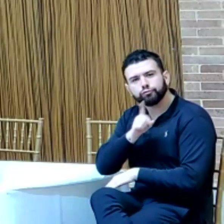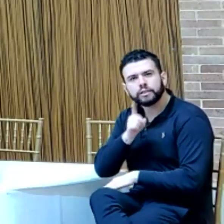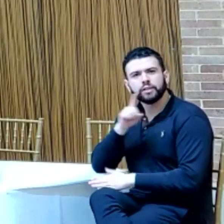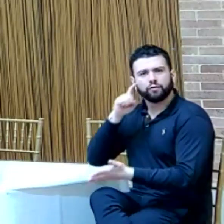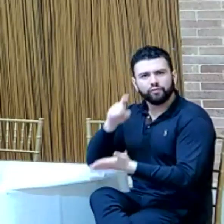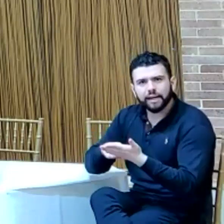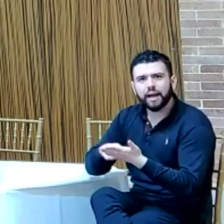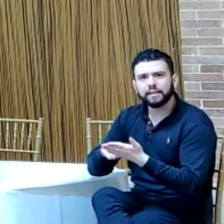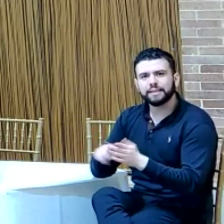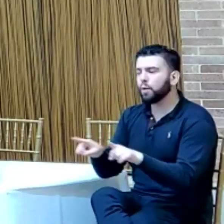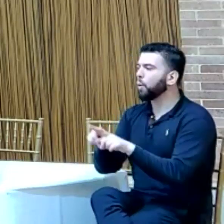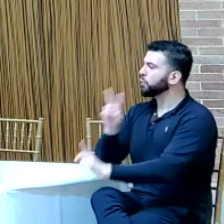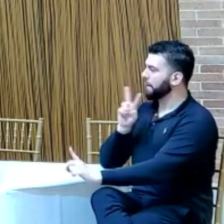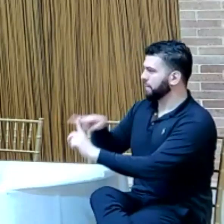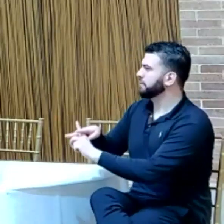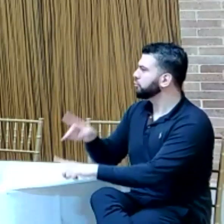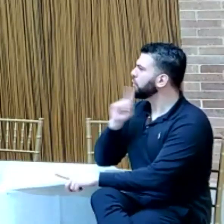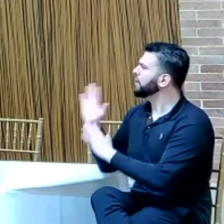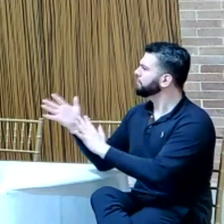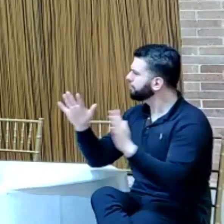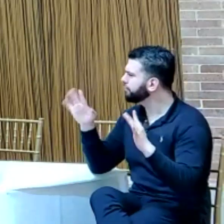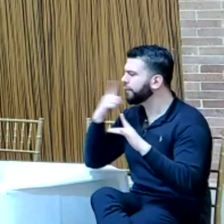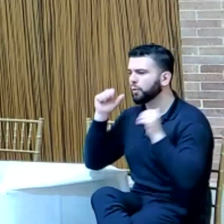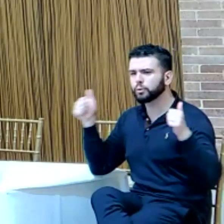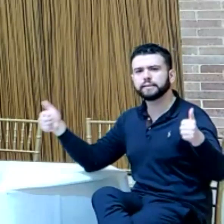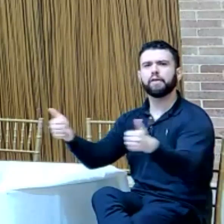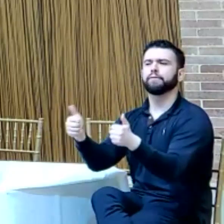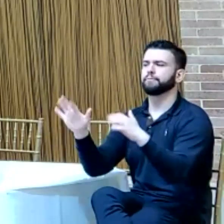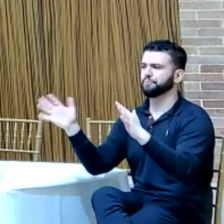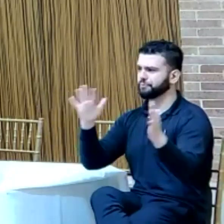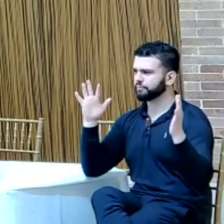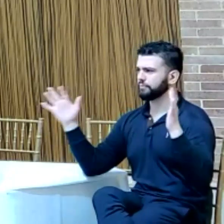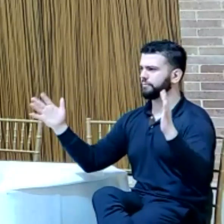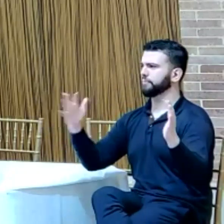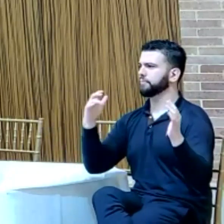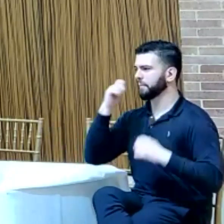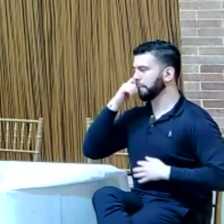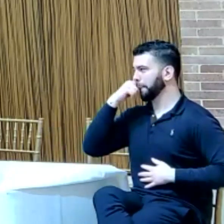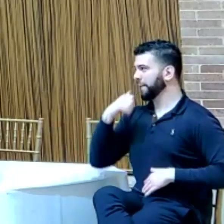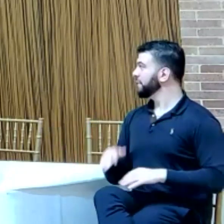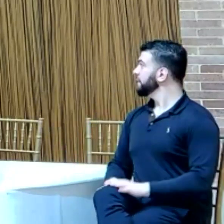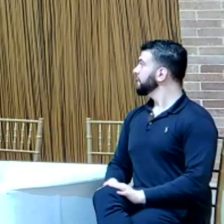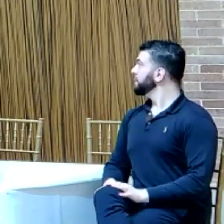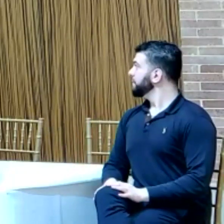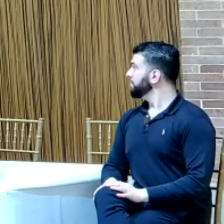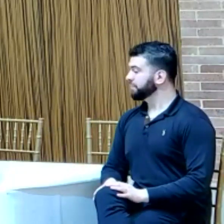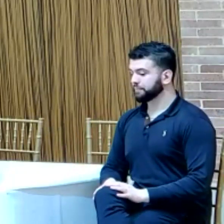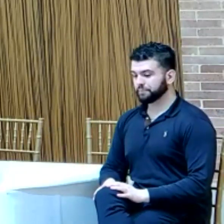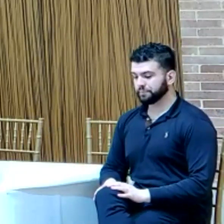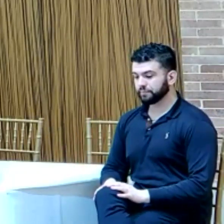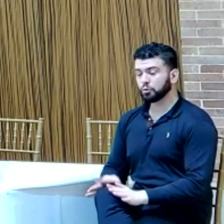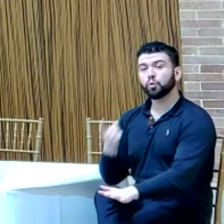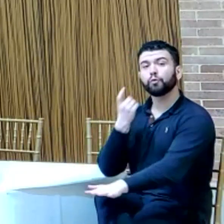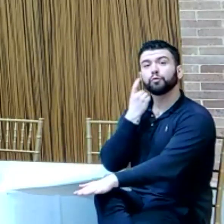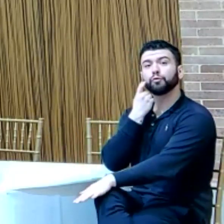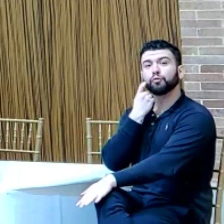utilized so give yourselves a hand for that that's really big that's really big and now very recently